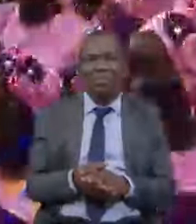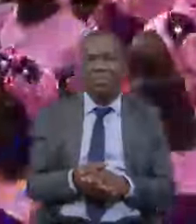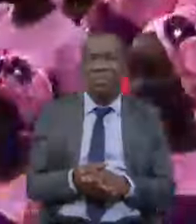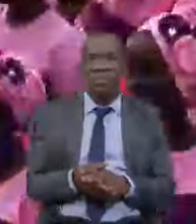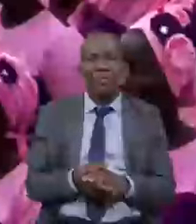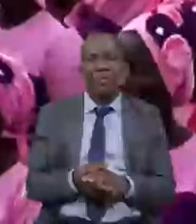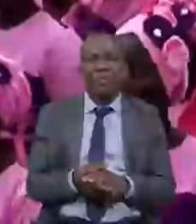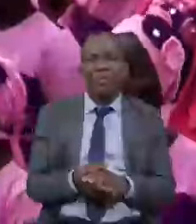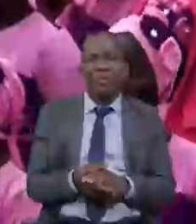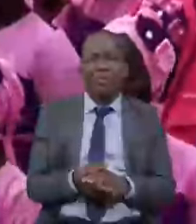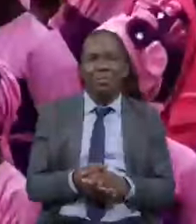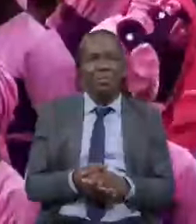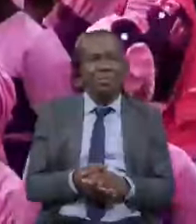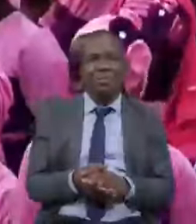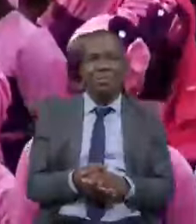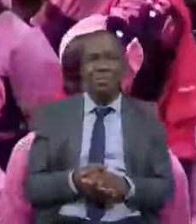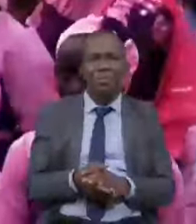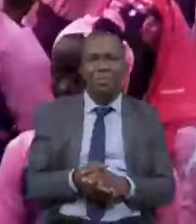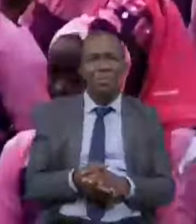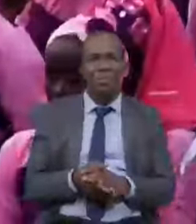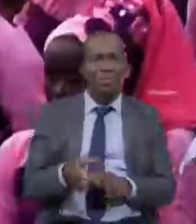He is able,